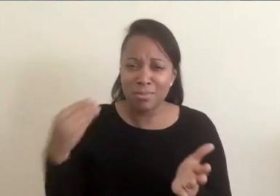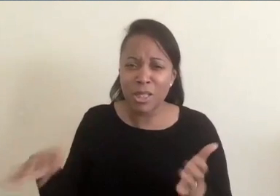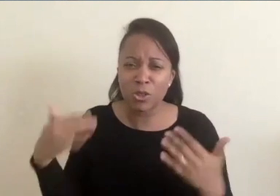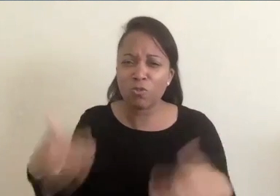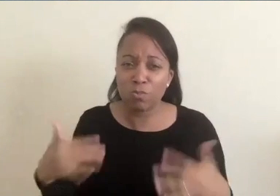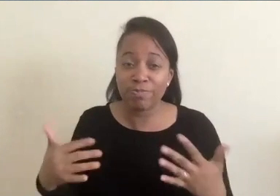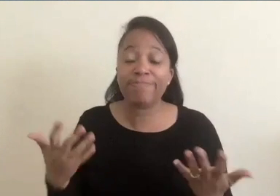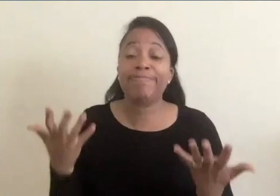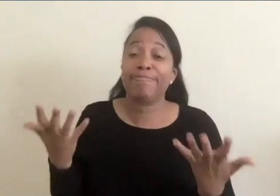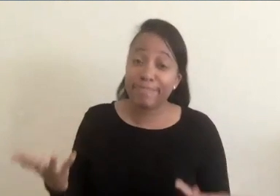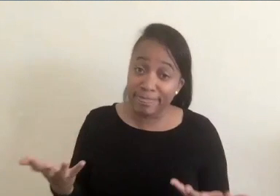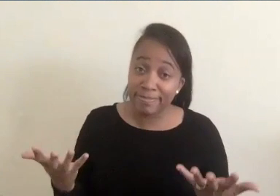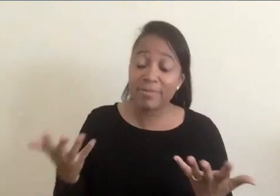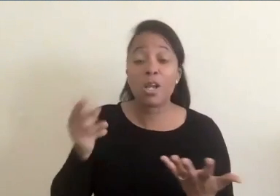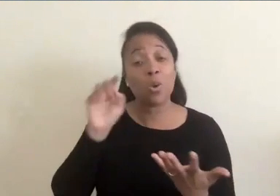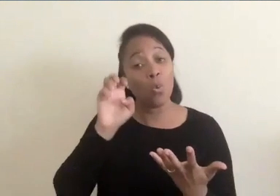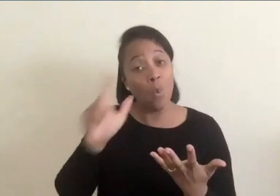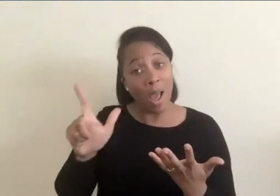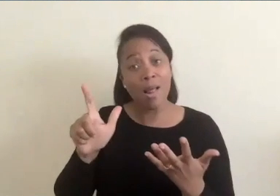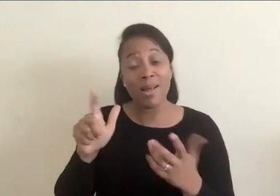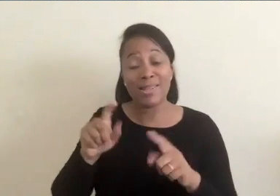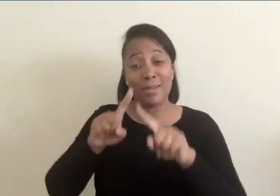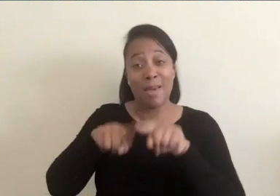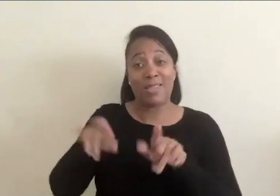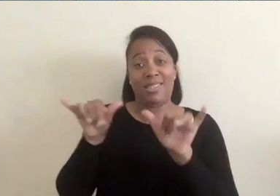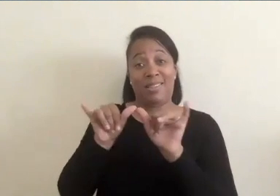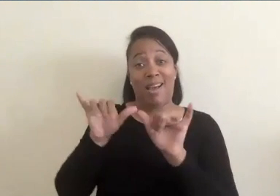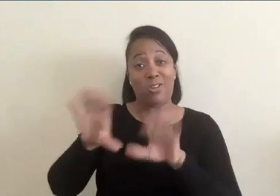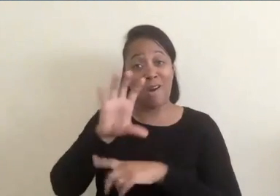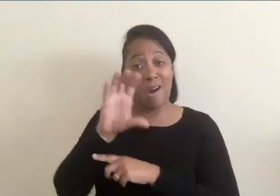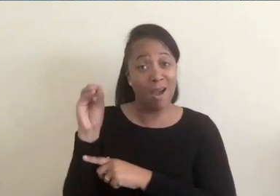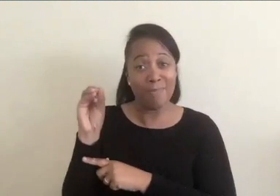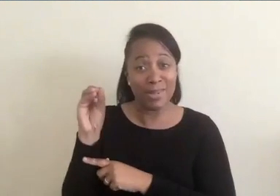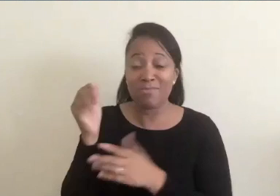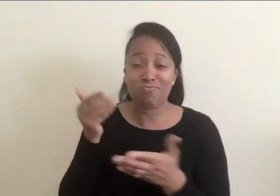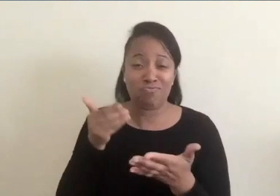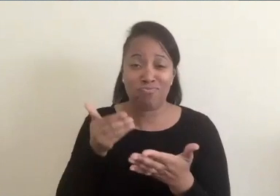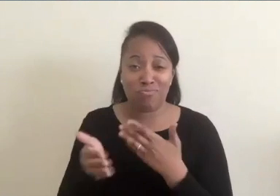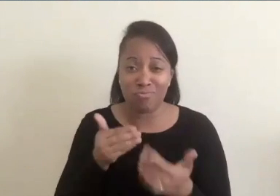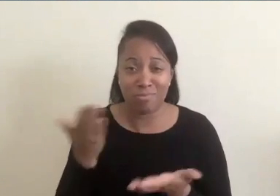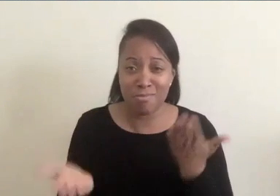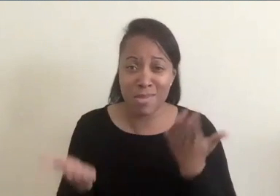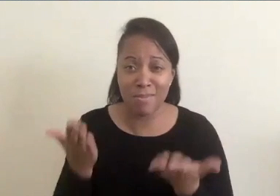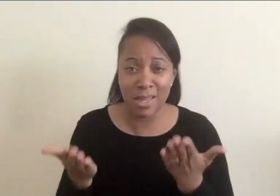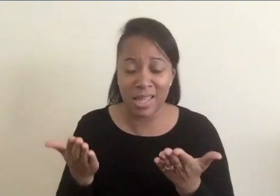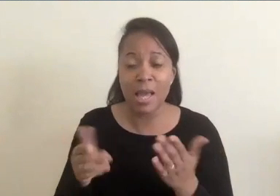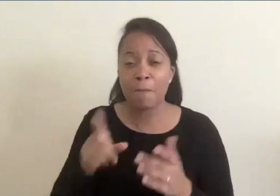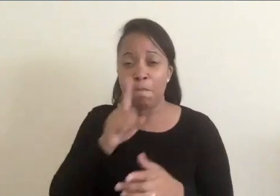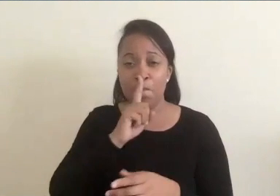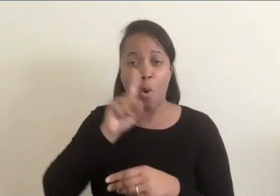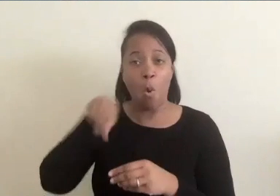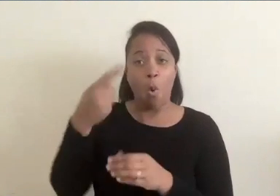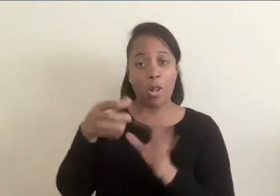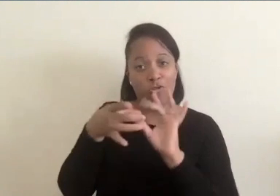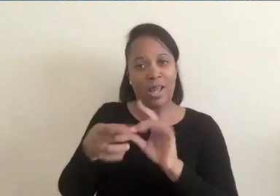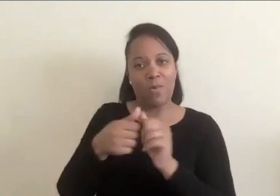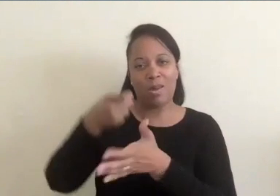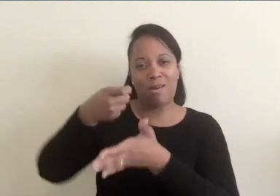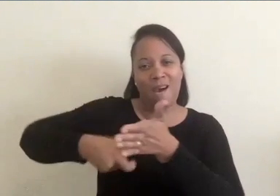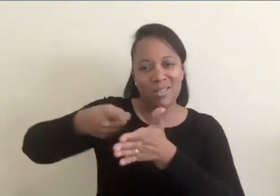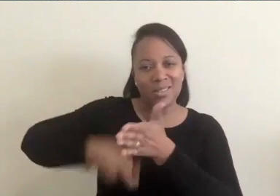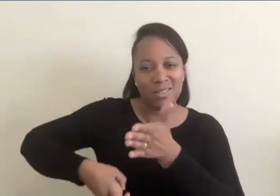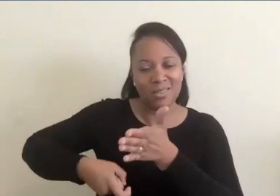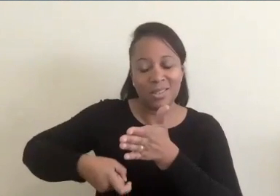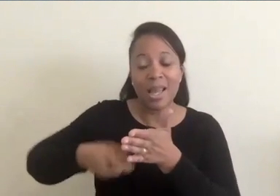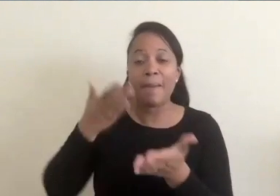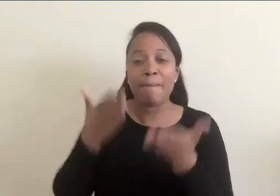$2,000. Well, depending on the size of the employer, that might not matter. It's not cost alone. And